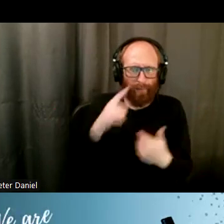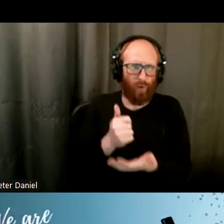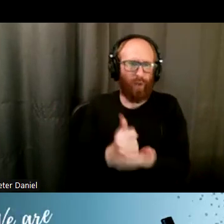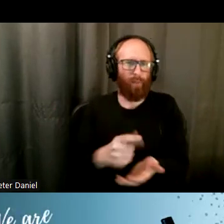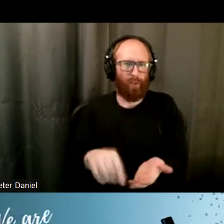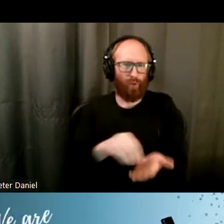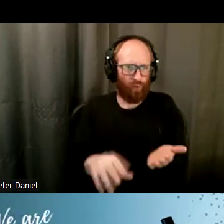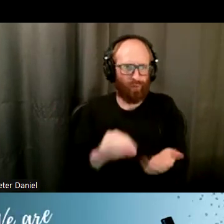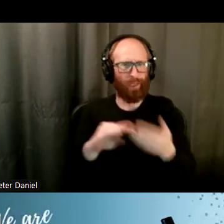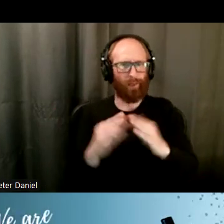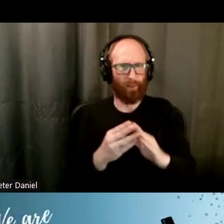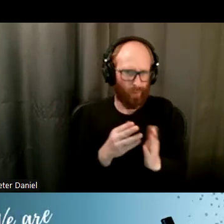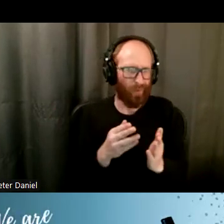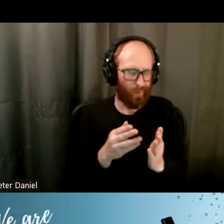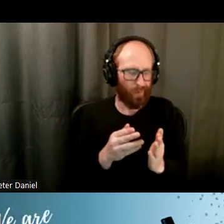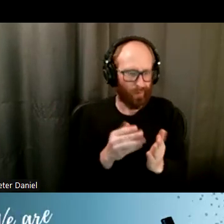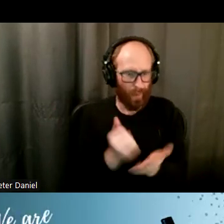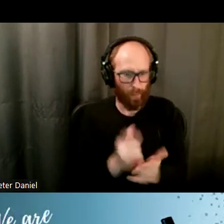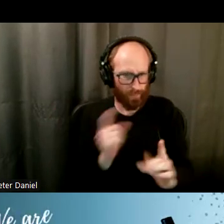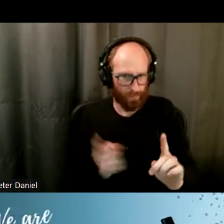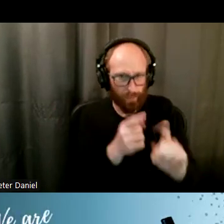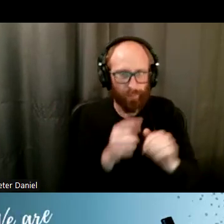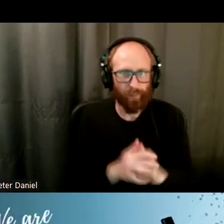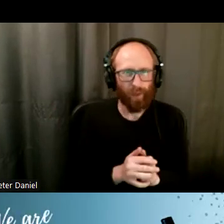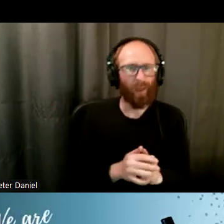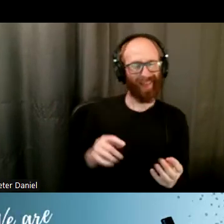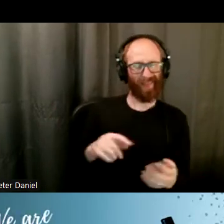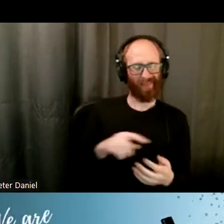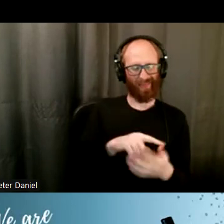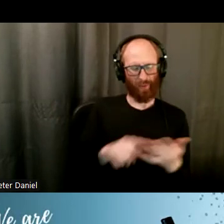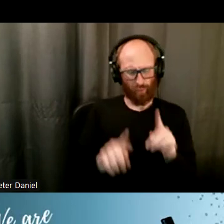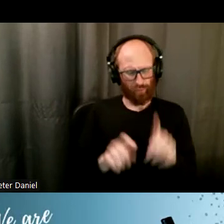to develop your mental health literacy program.